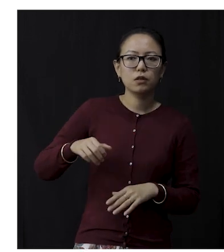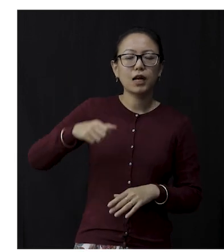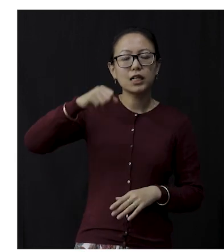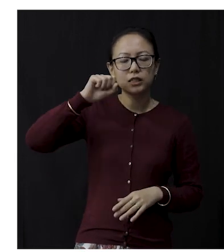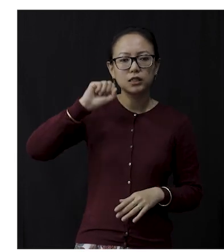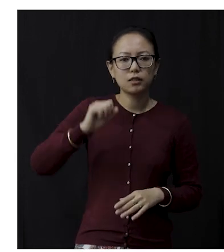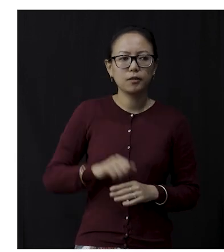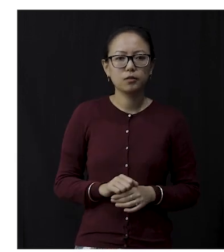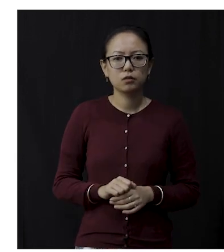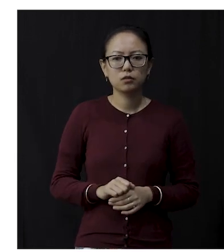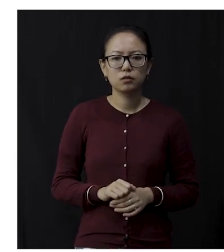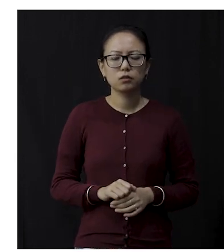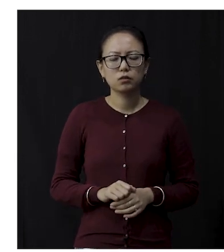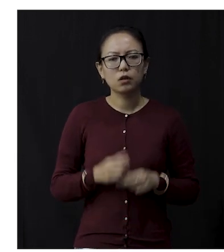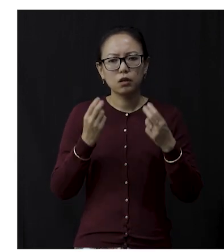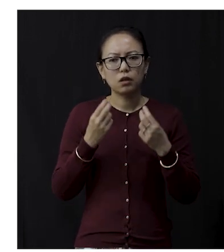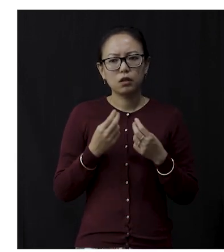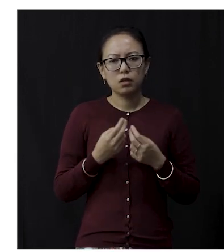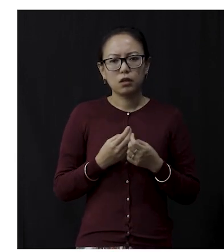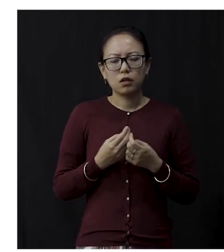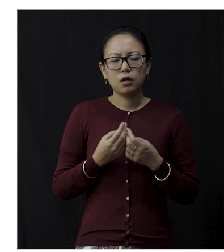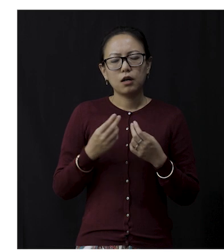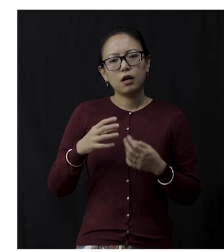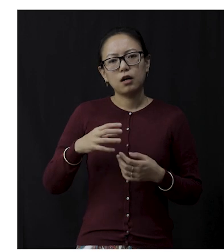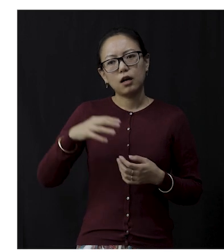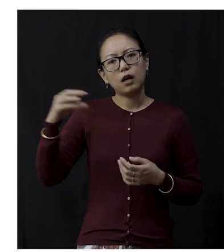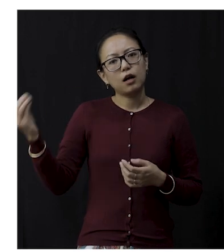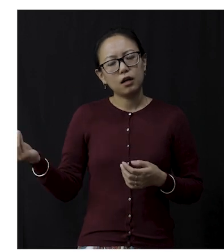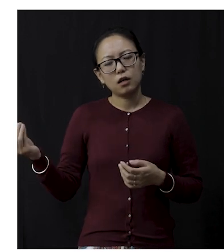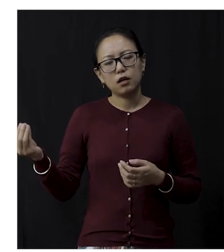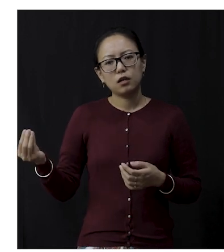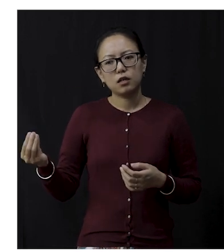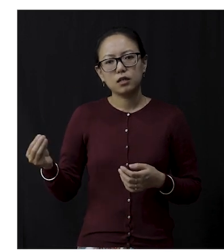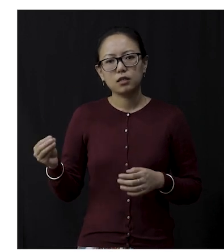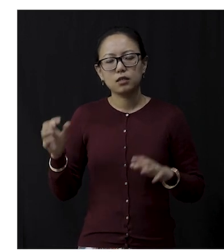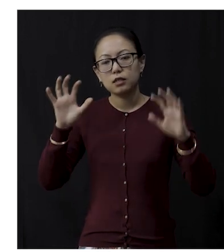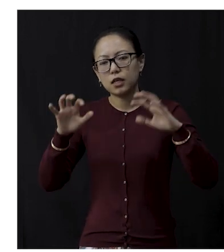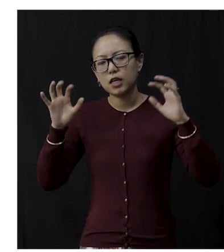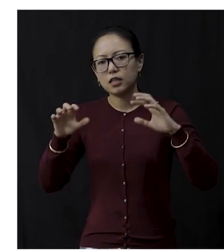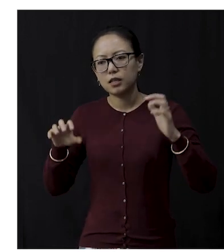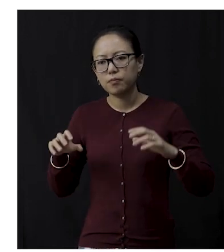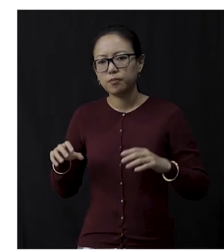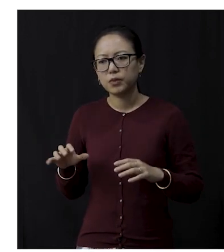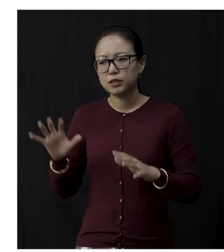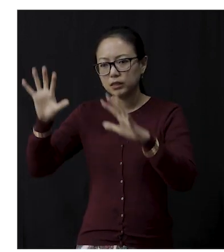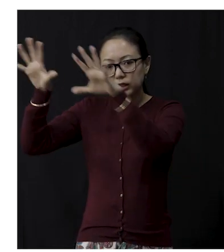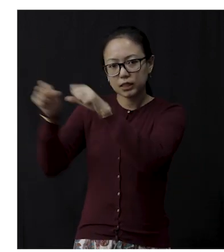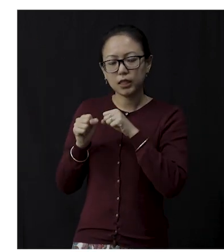for their survival. Okay? Some examples of carnivore are here,